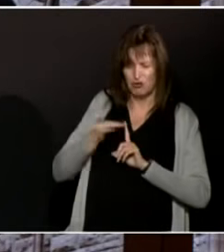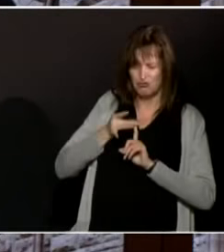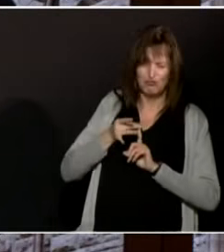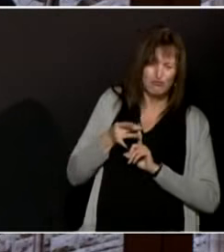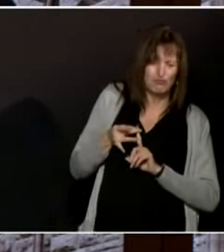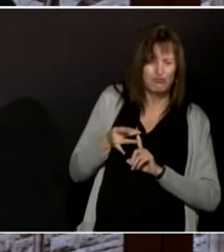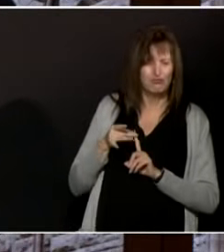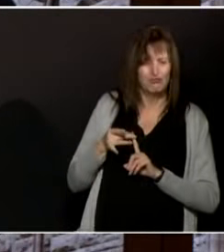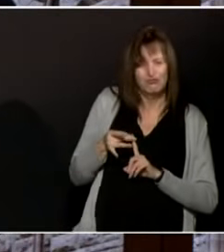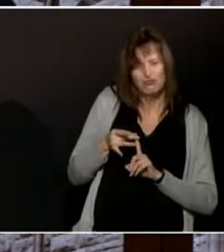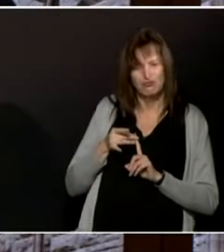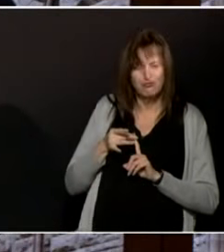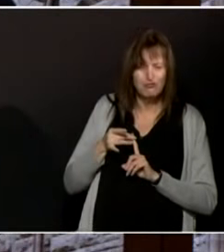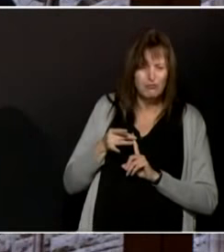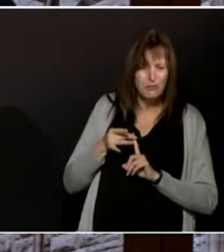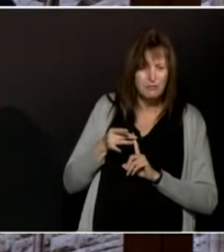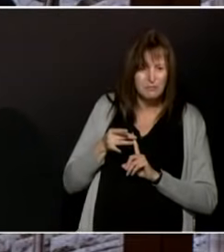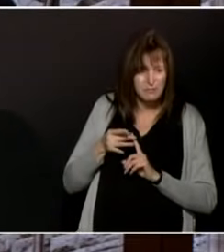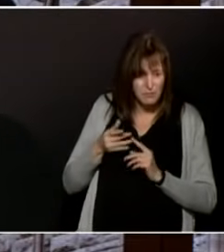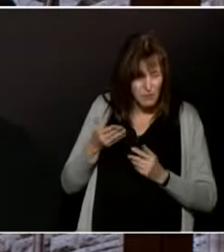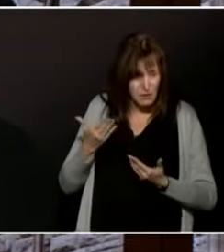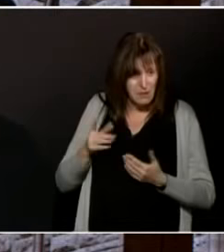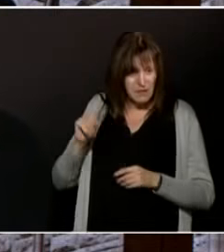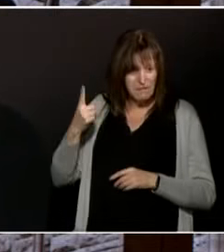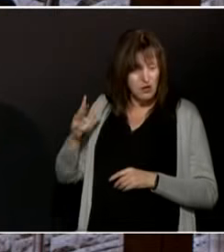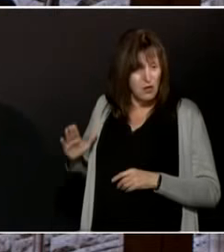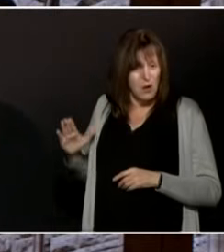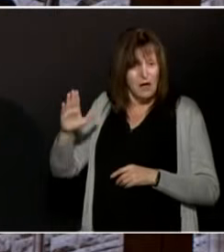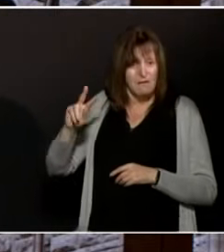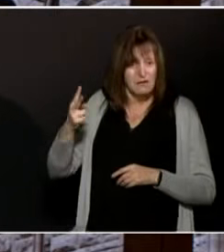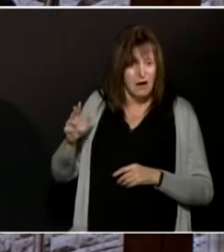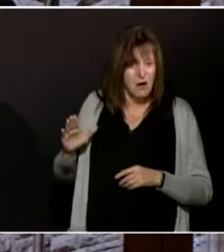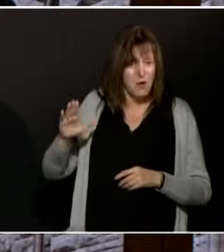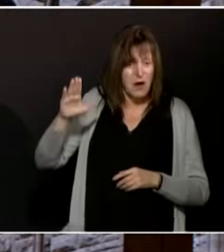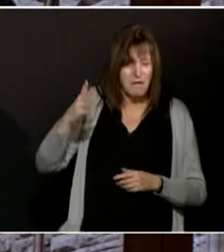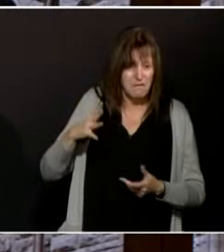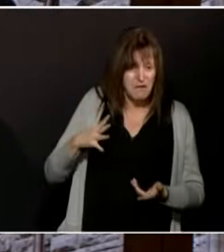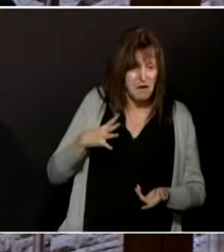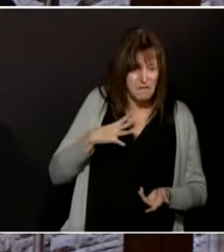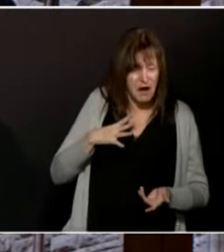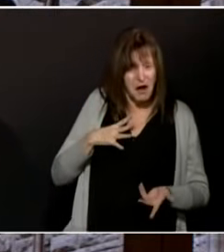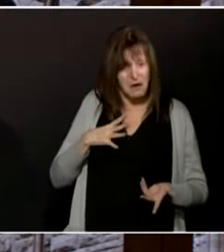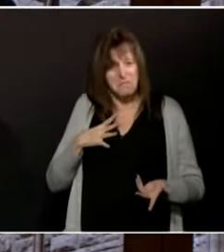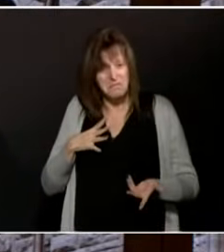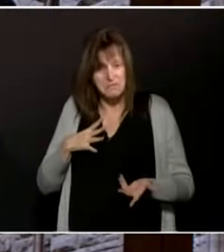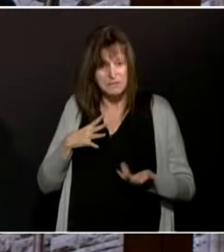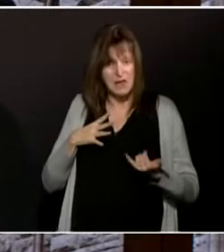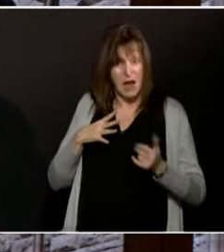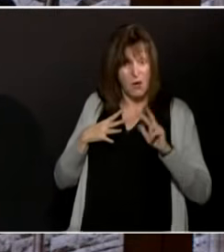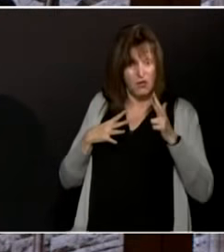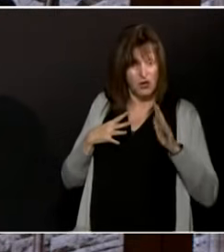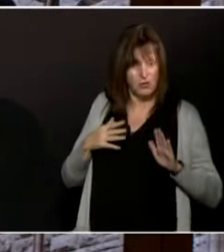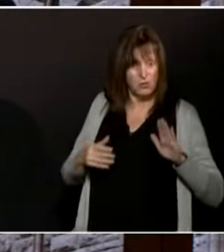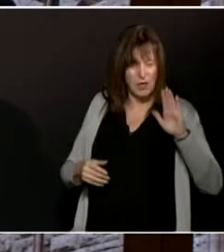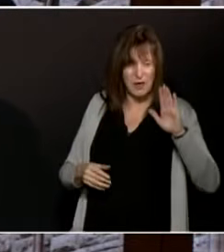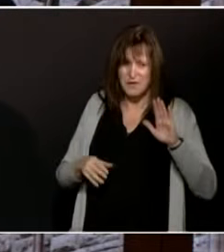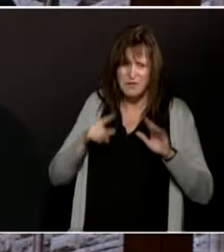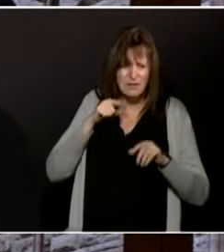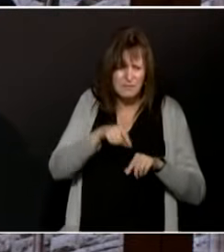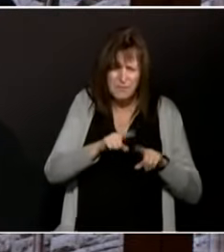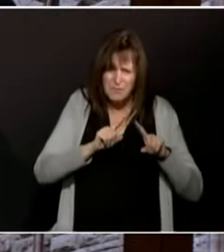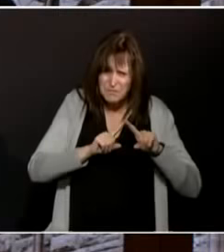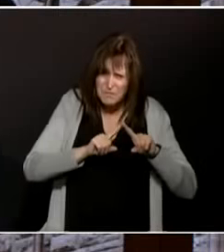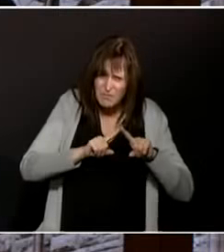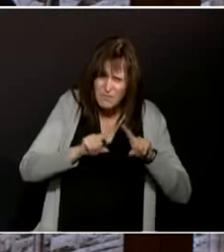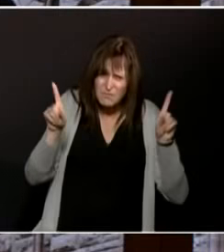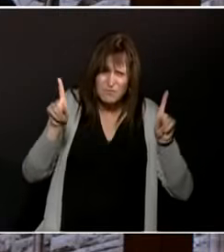that from the first or second wave. You should not feel that way with the third wave. And you really have to take this seriously now. So we need to turn that back for